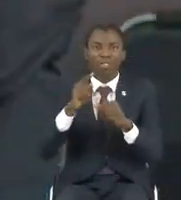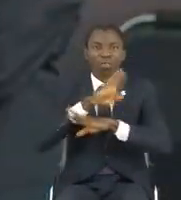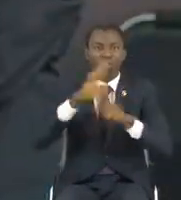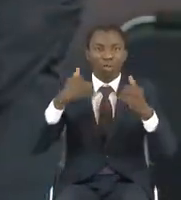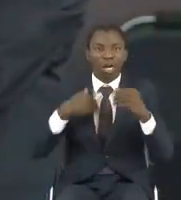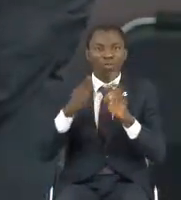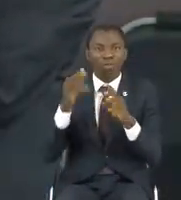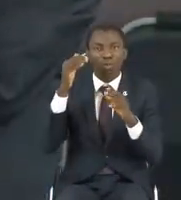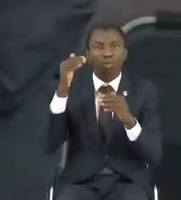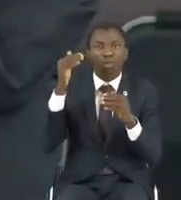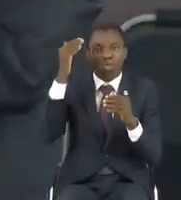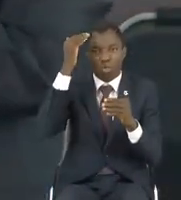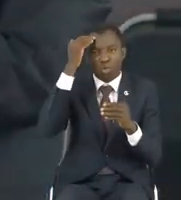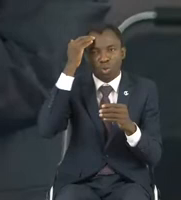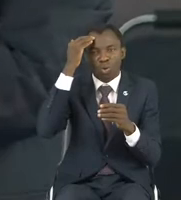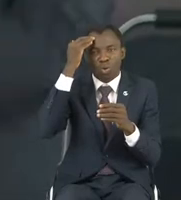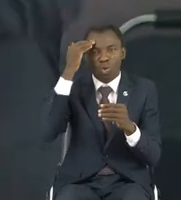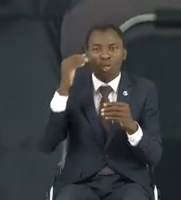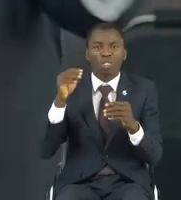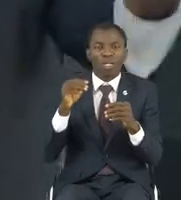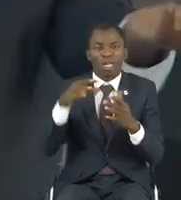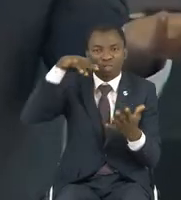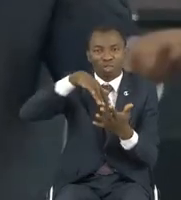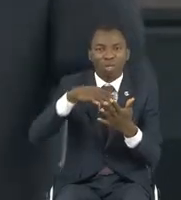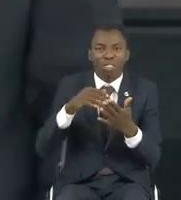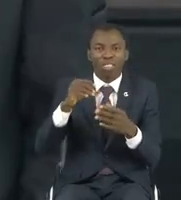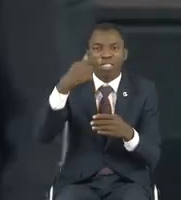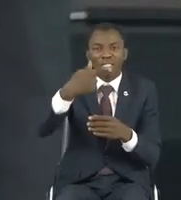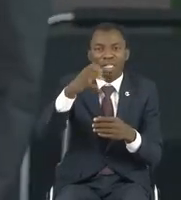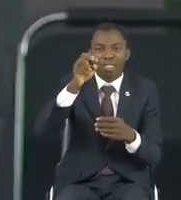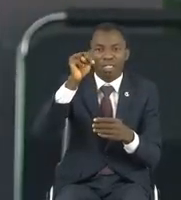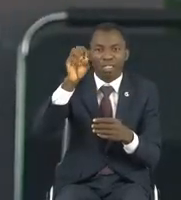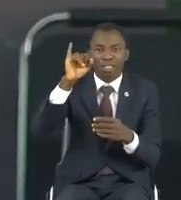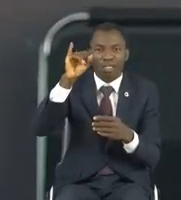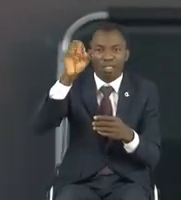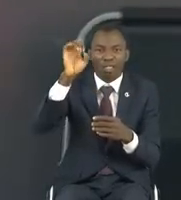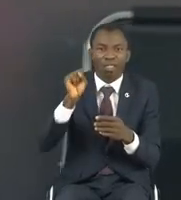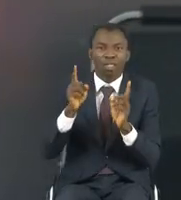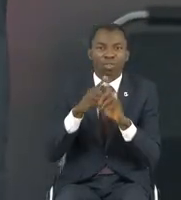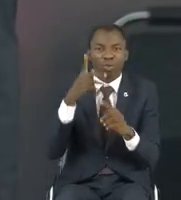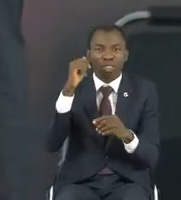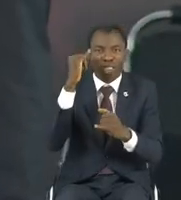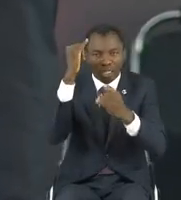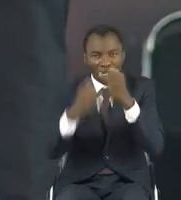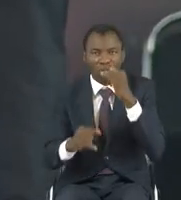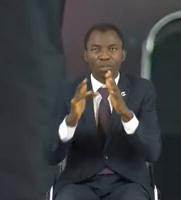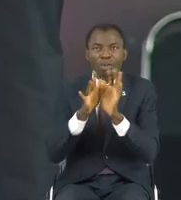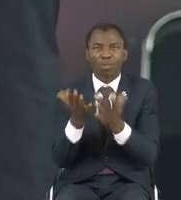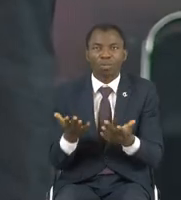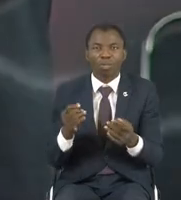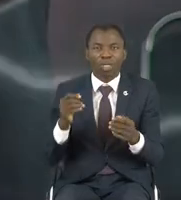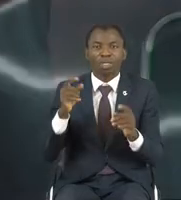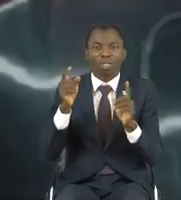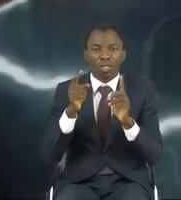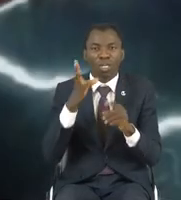study Genesis to Revelation before your life turns around. Just know that Christ